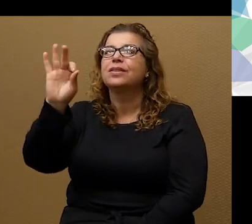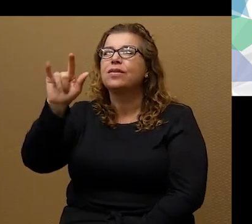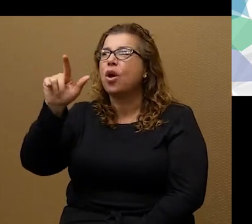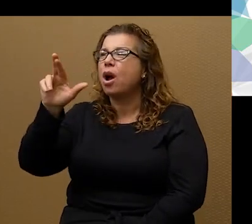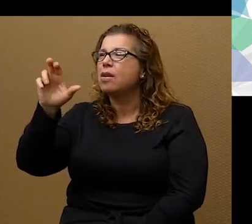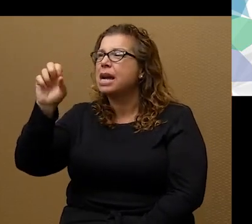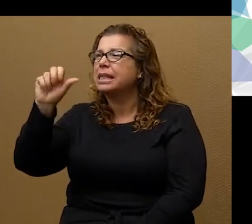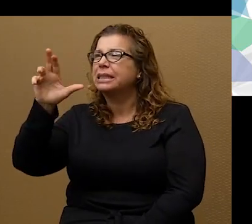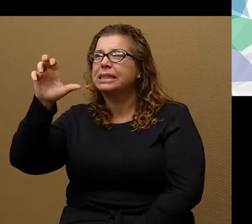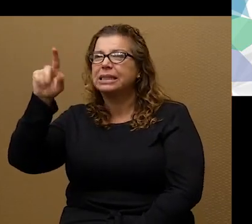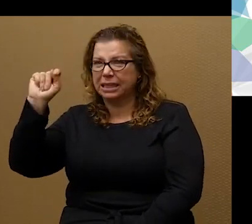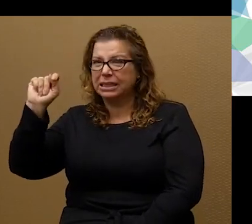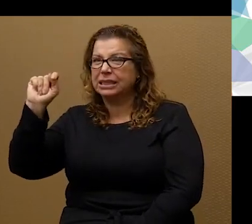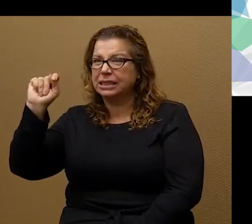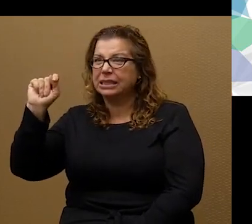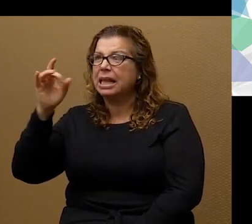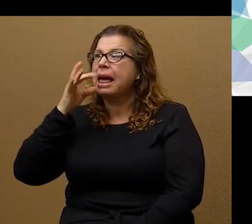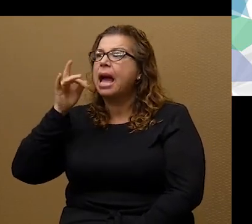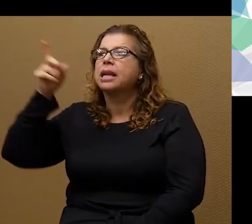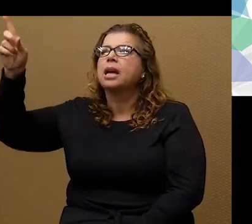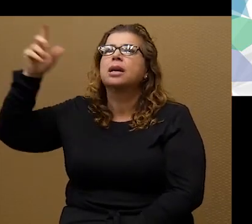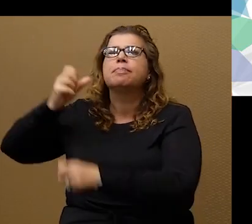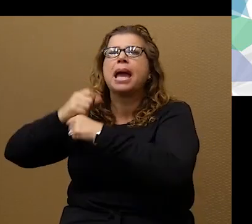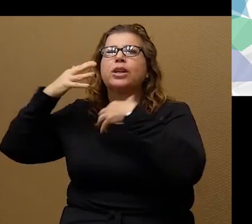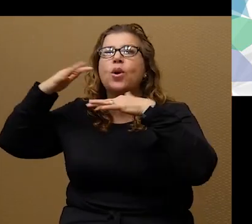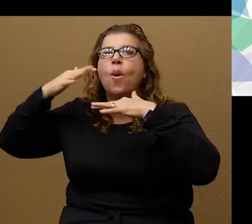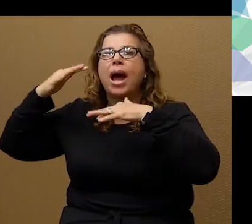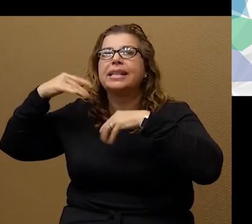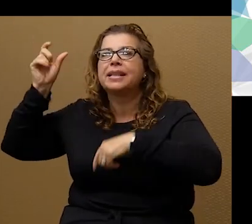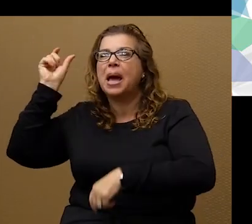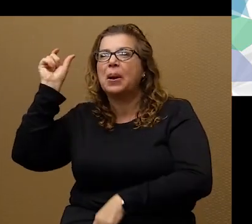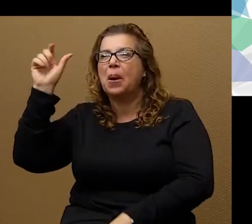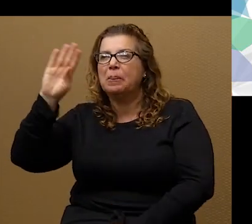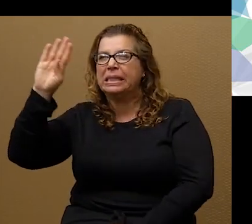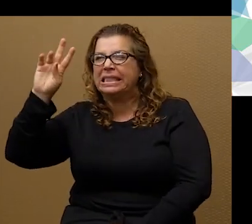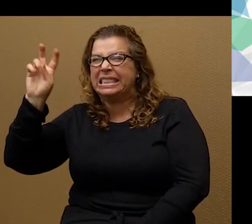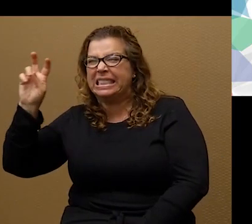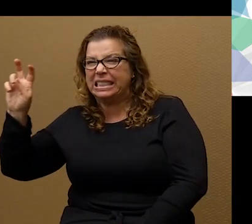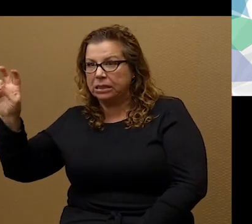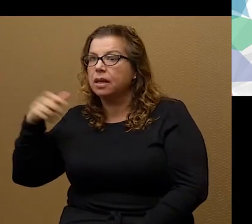Some children hear the buzzing in the lights that might